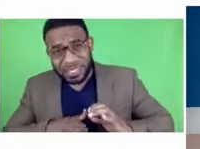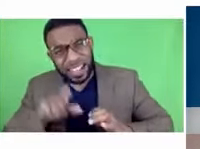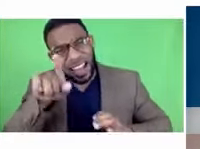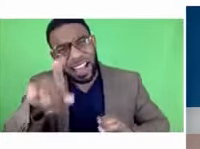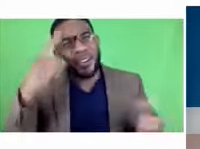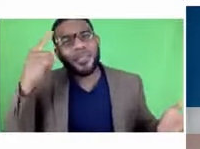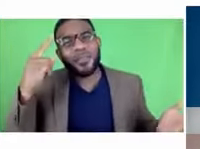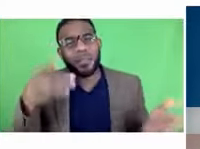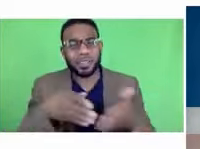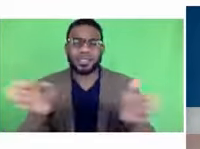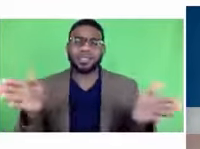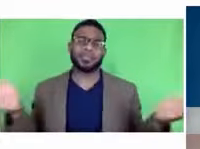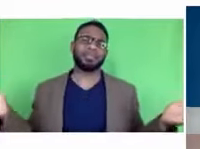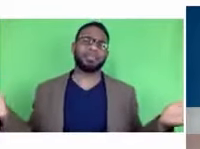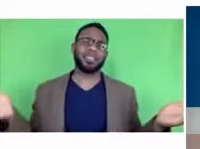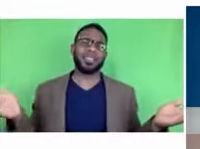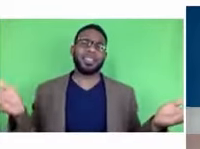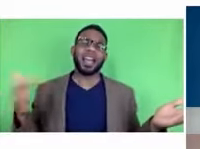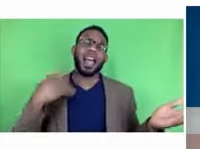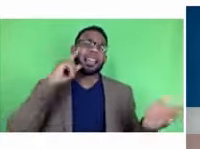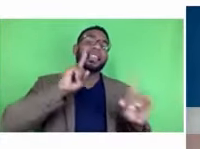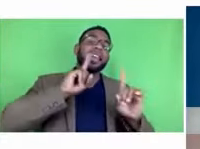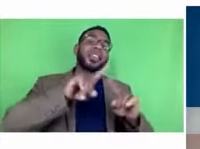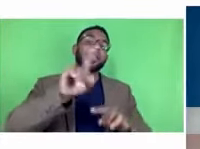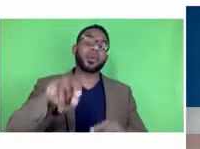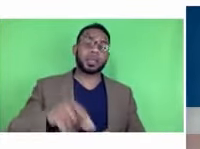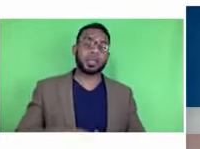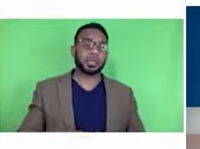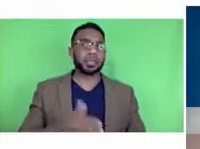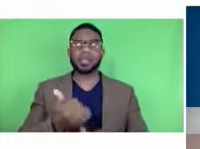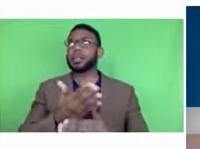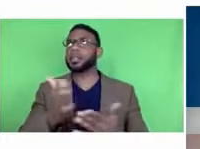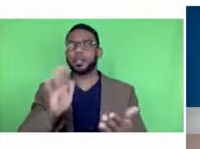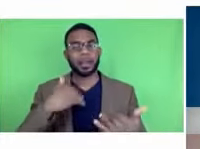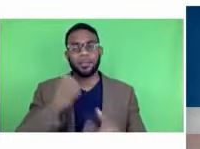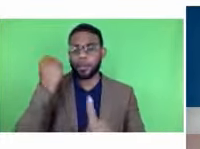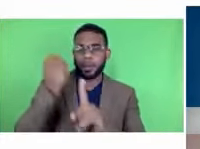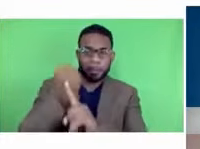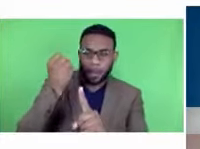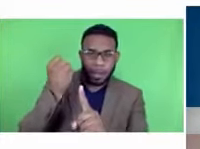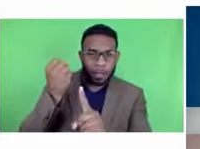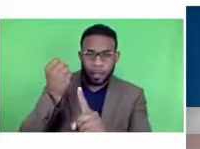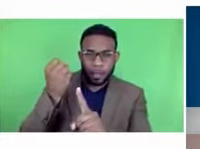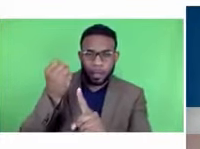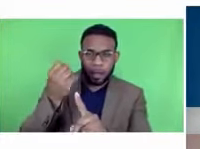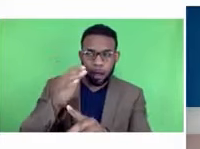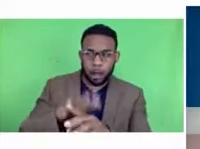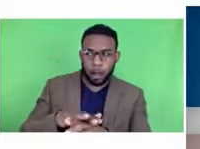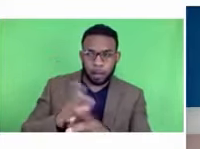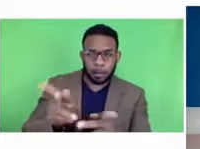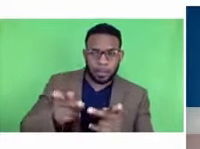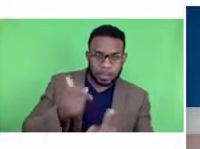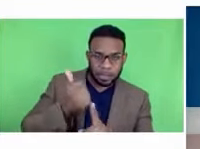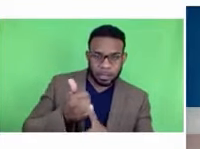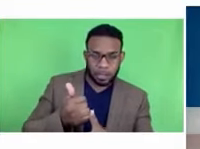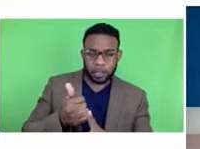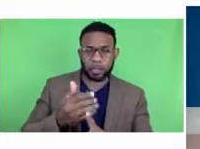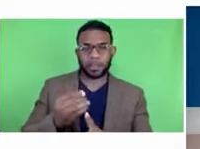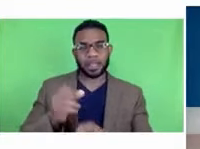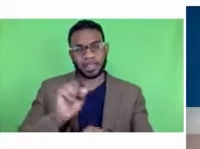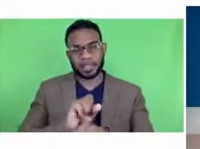general. I think to answer the question, I mean, anything that's going to have an impact on, you know, the position itself and the job